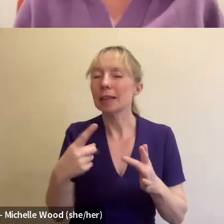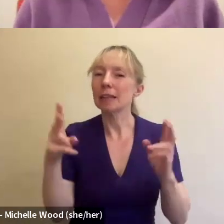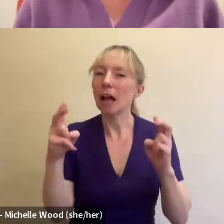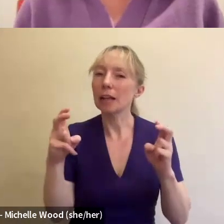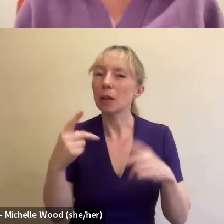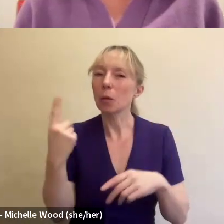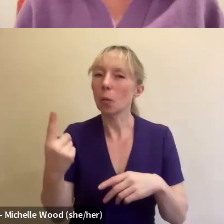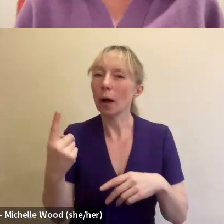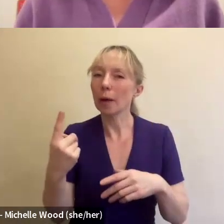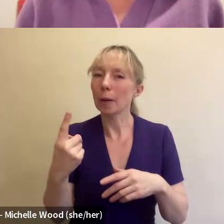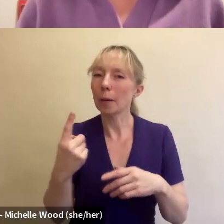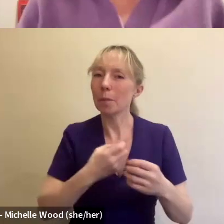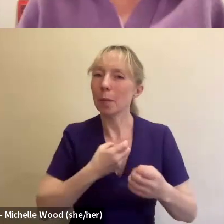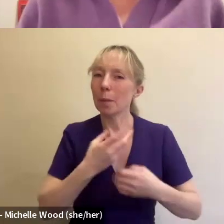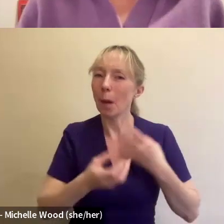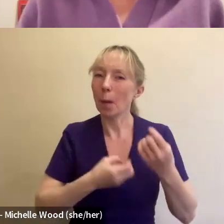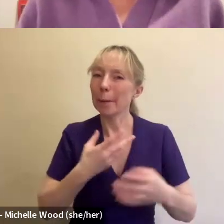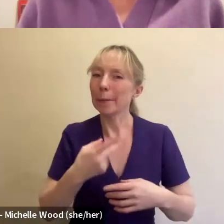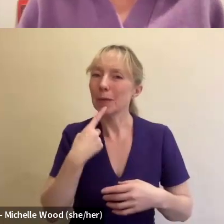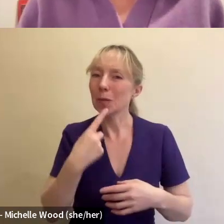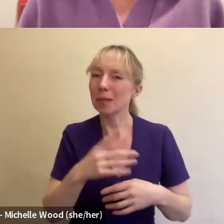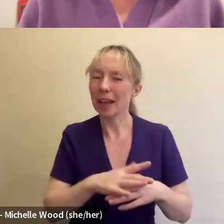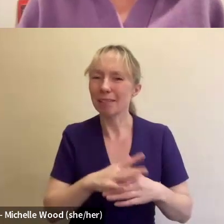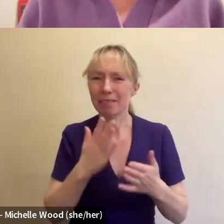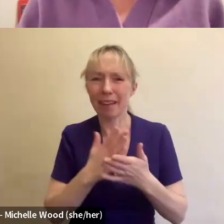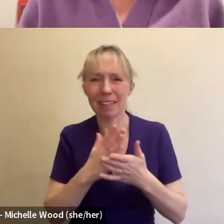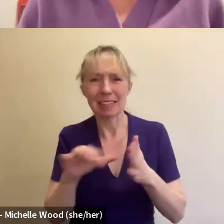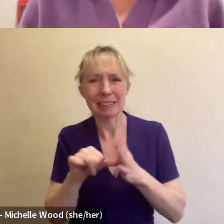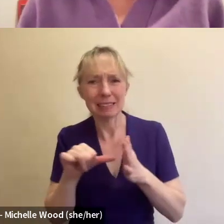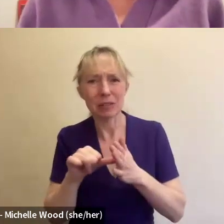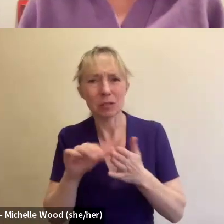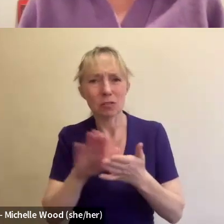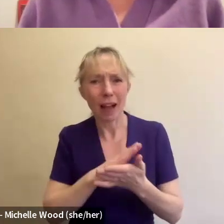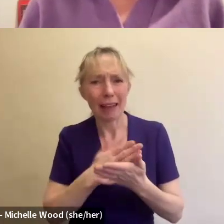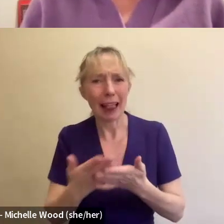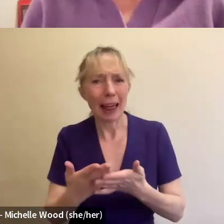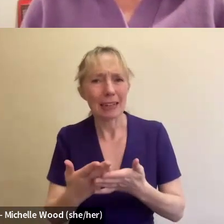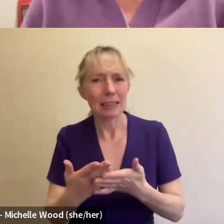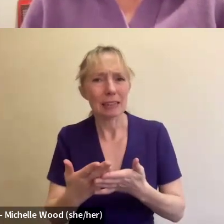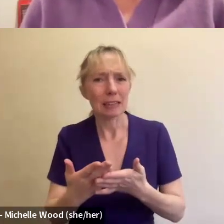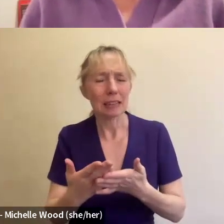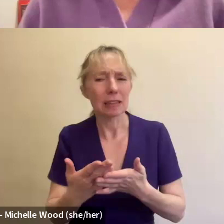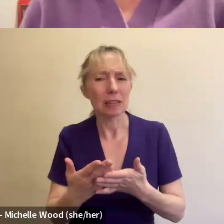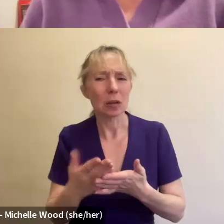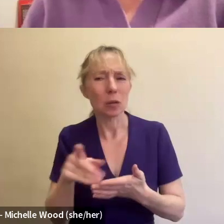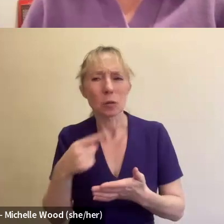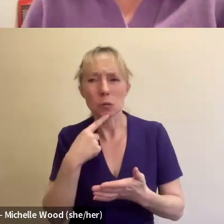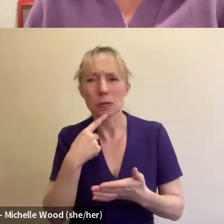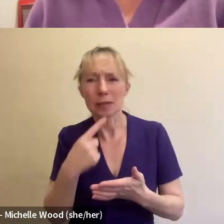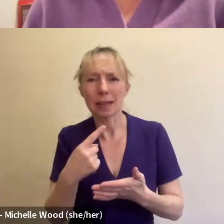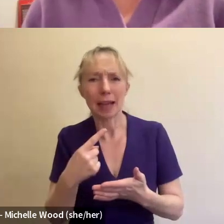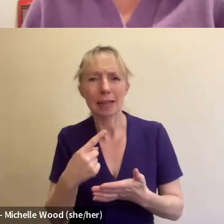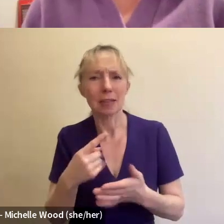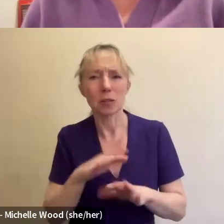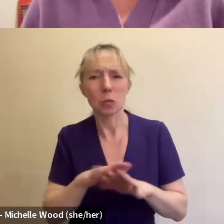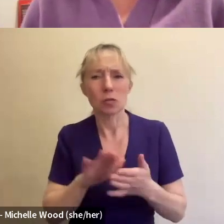of the poems that you said was particularly difficult to translate, and so you decided not to translate it. I was wondering if you could